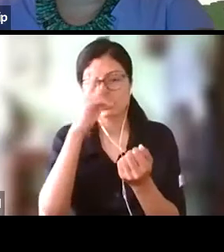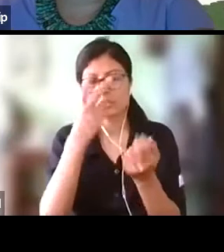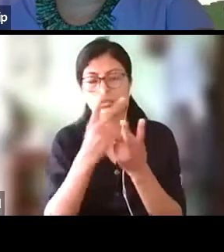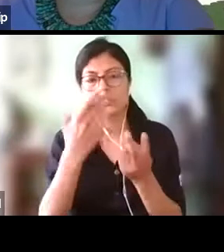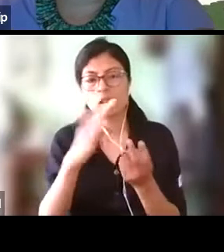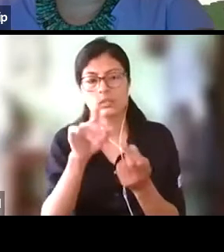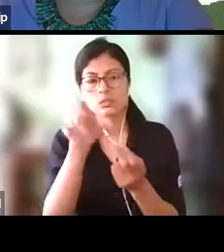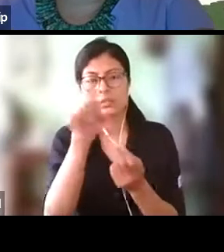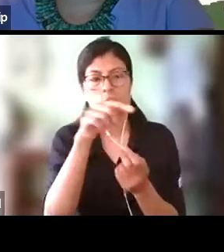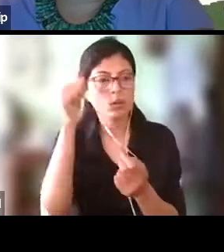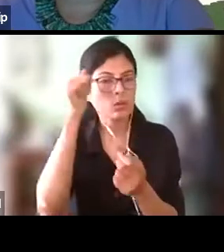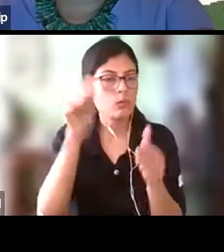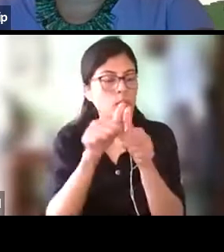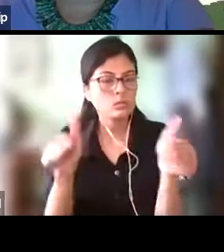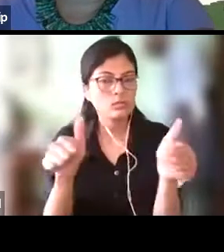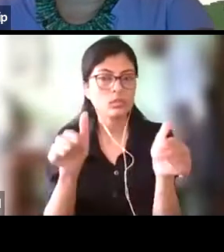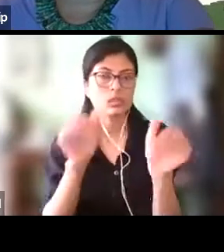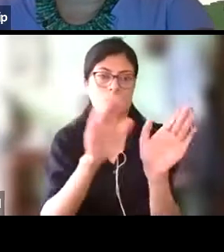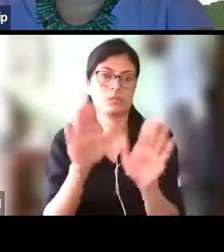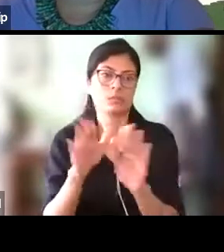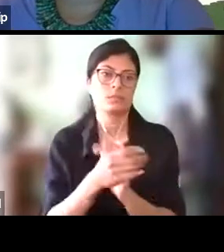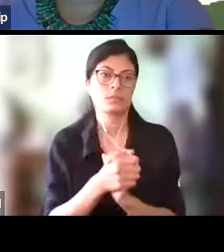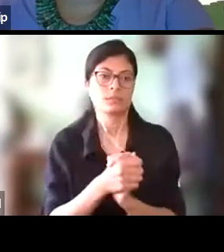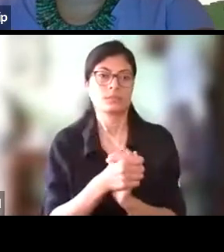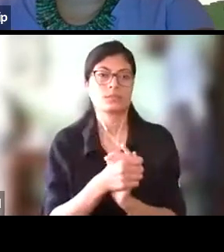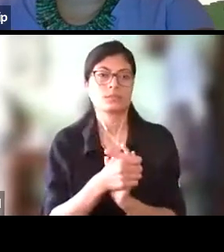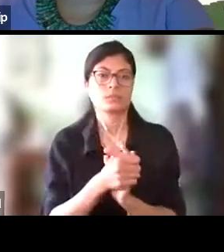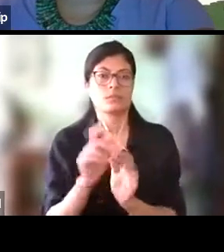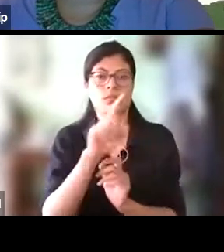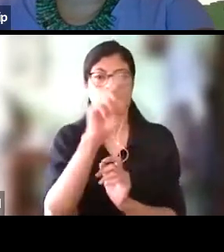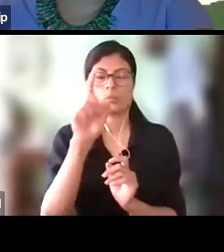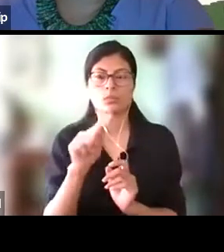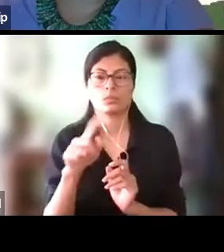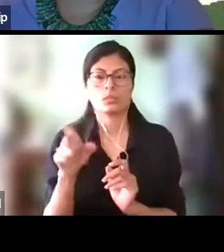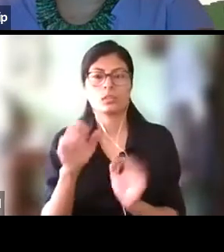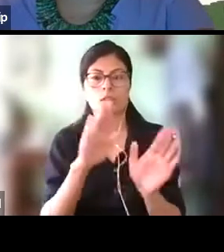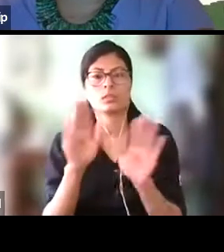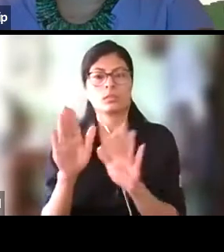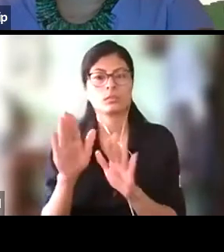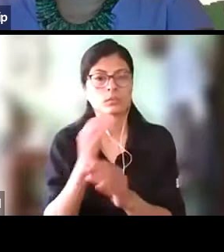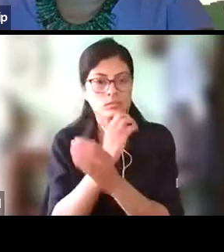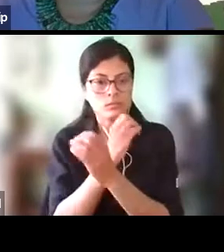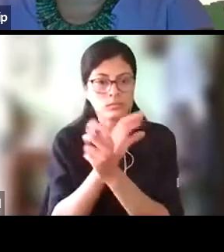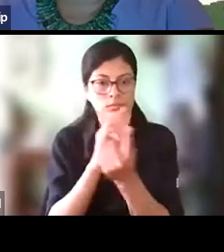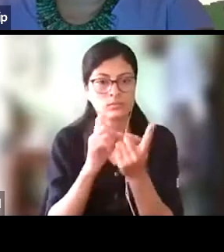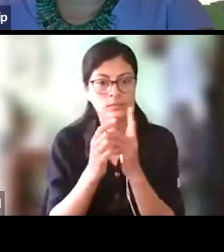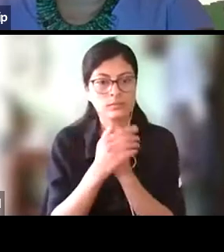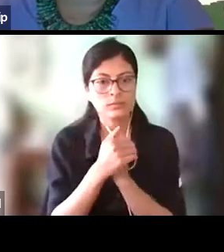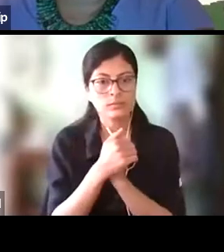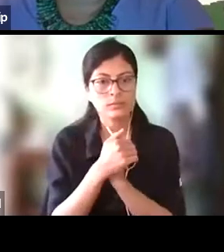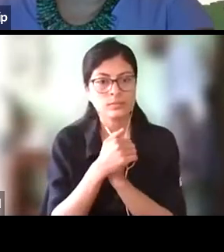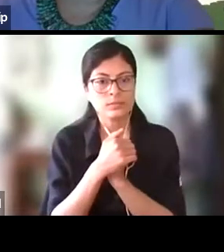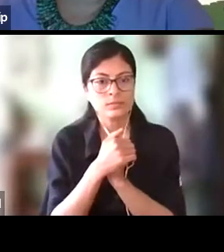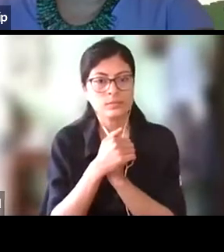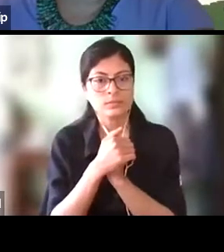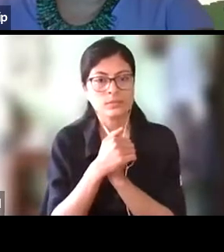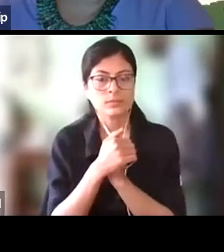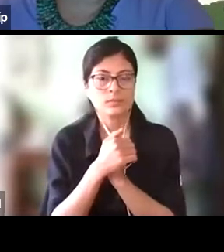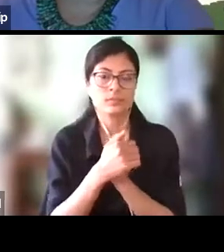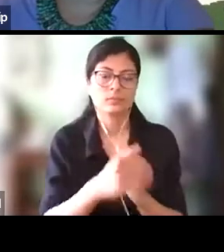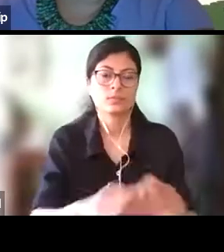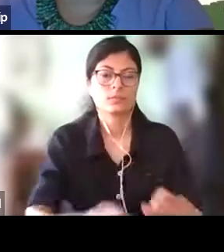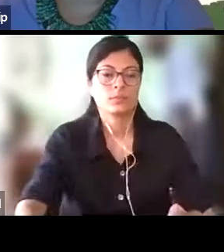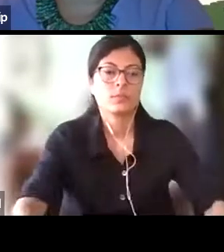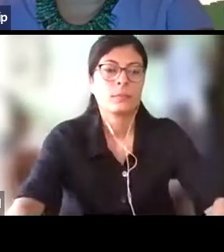Thank you, Kwazi, for sharing that. So I'm not sure if any of the panelists currently have any capacity to provide any sort of support.